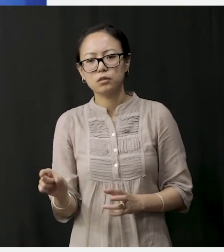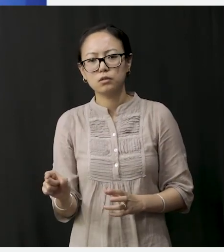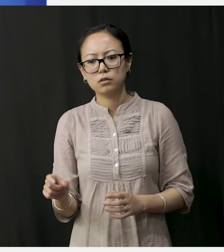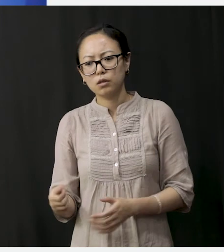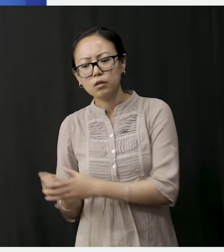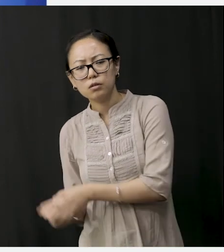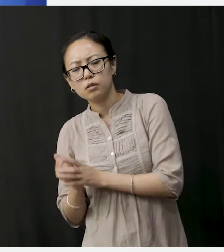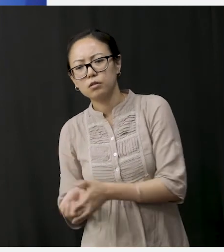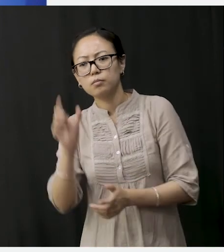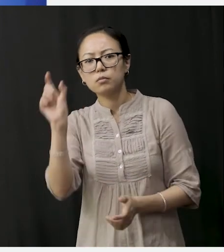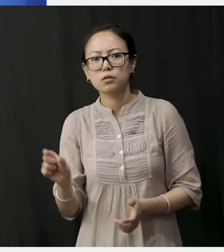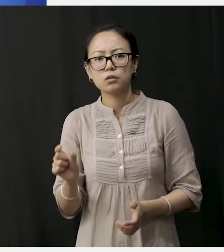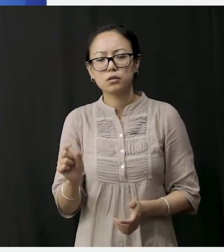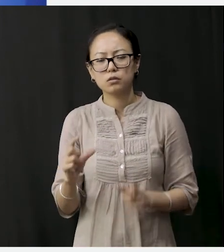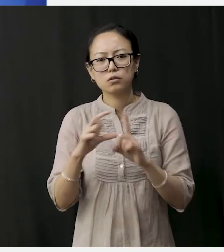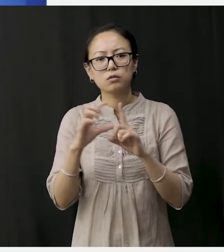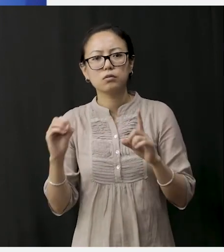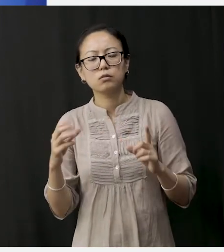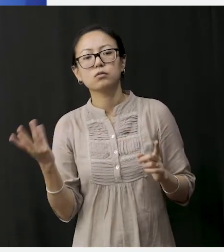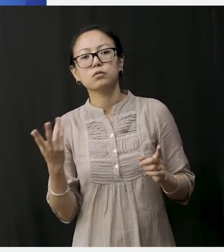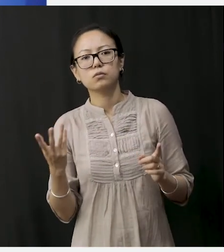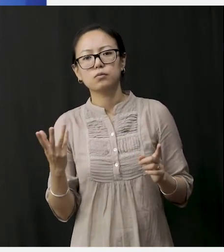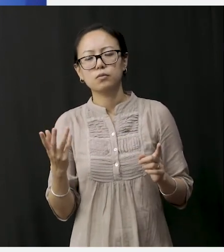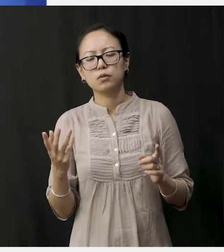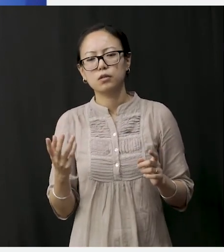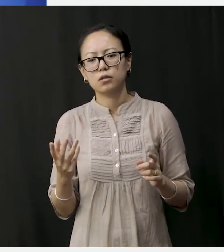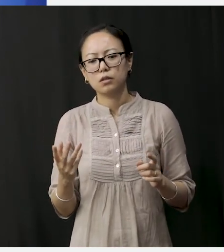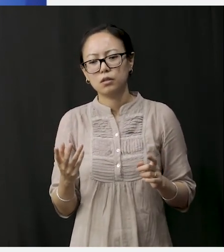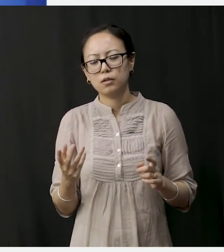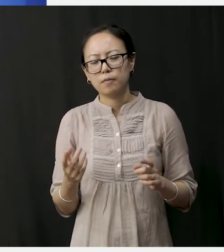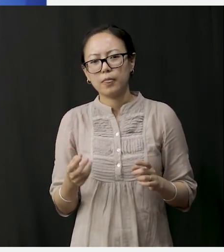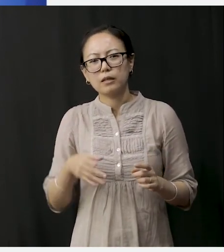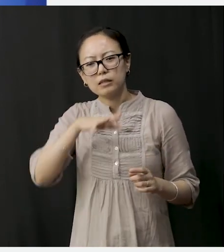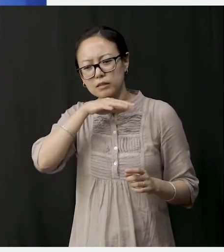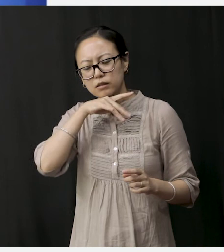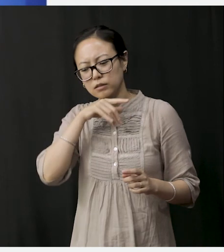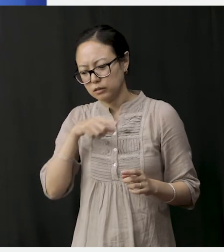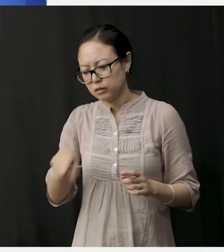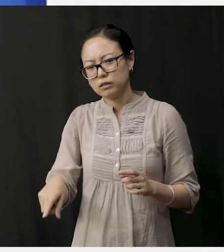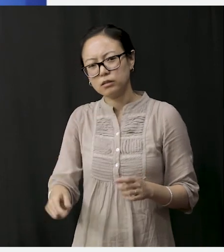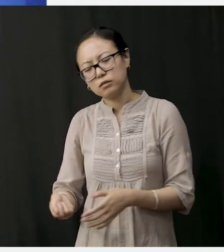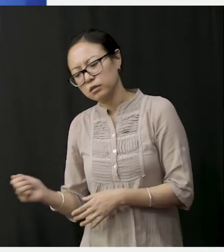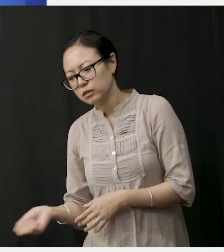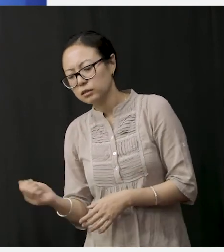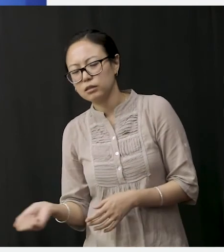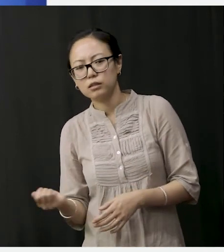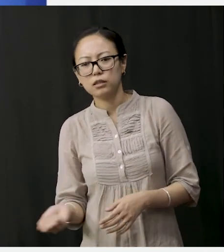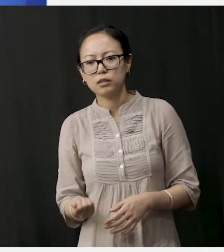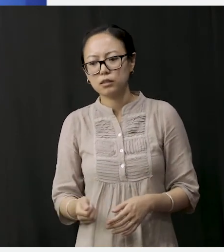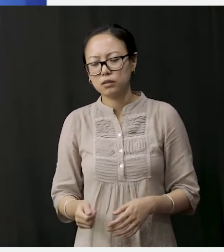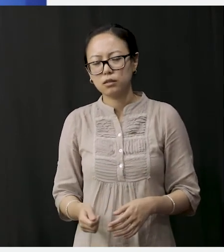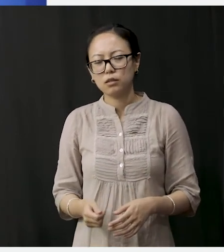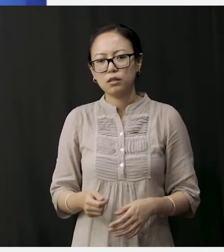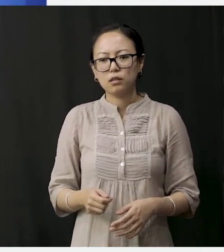our town, our cities will be very dirty, right? But because of these people doing these low jobs, our